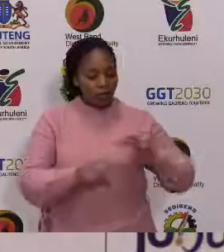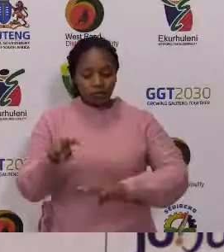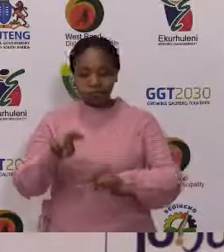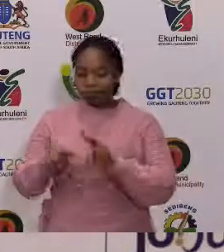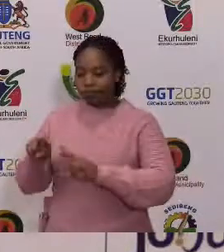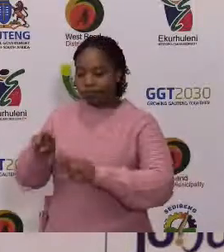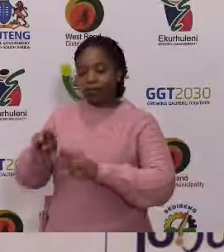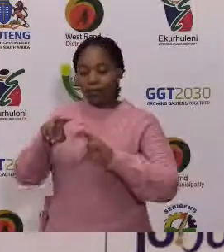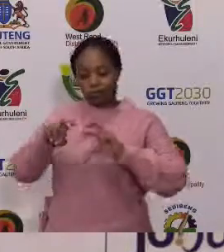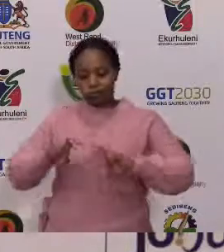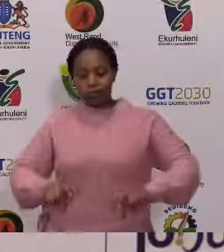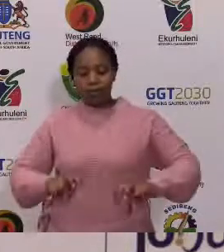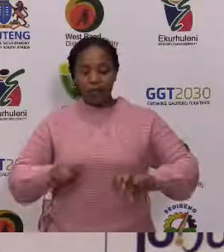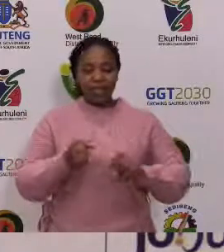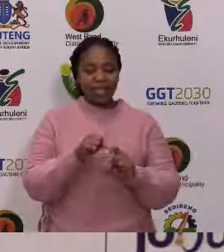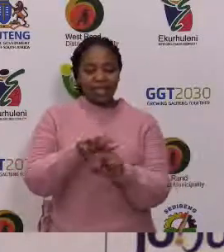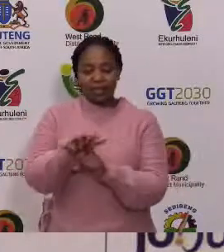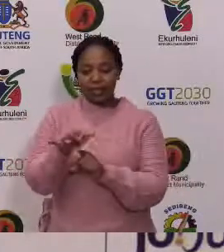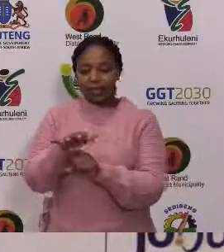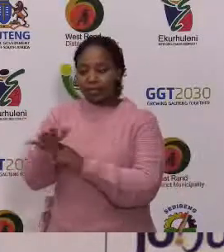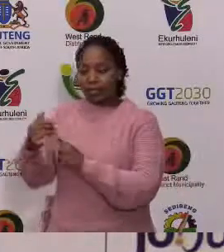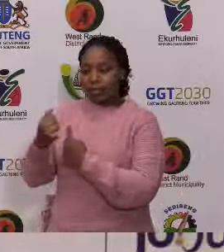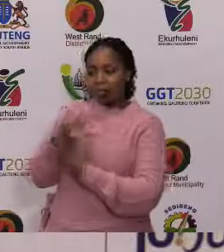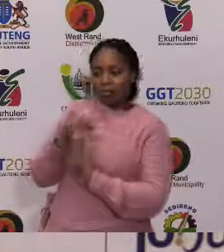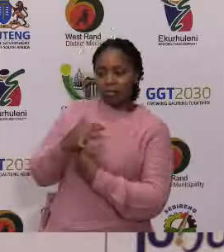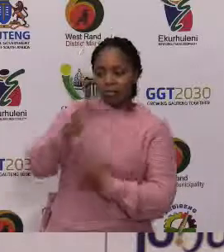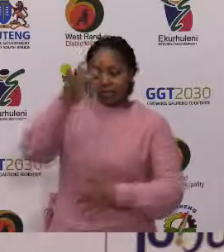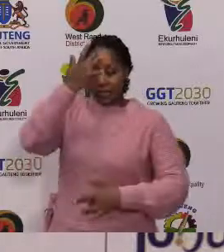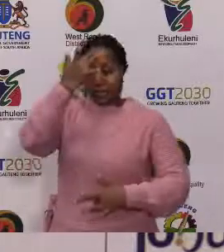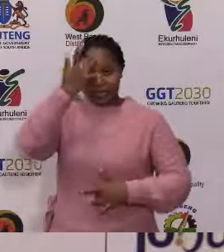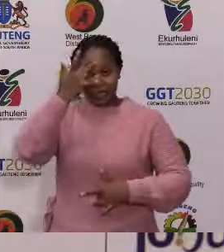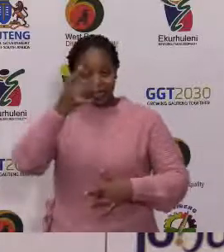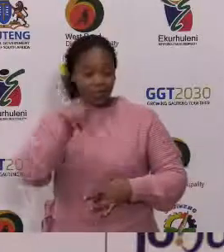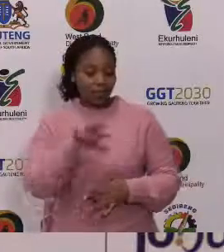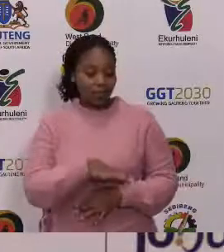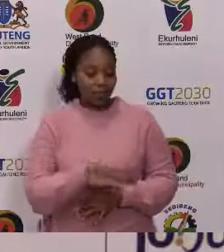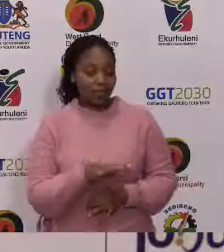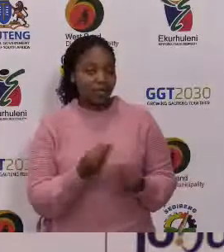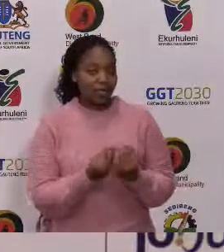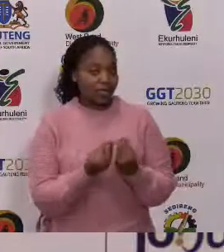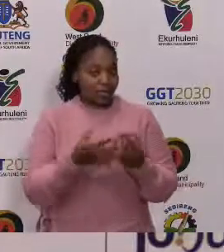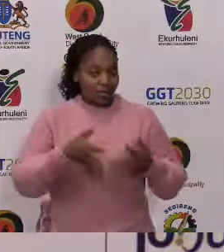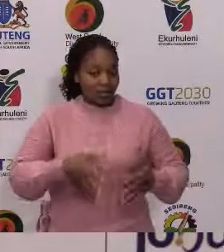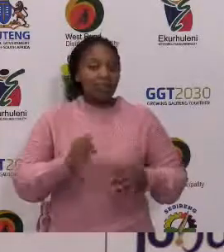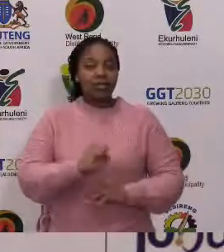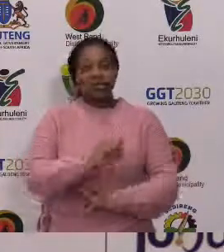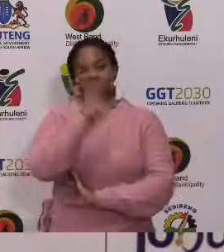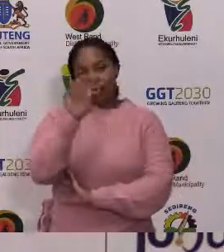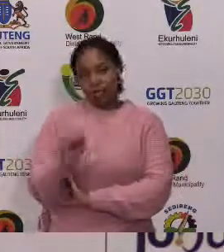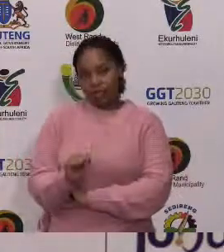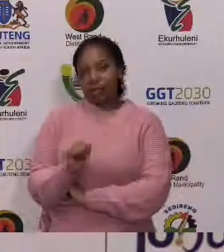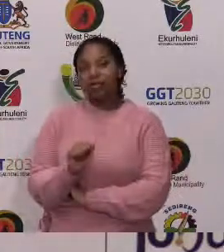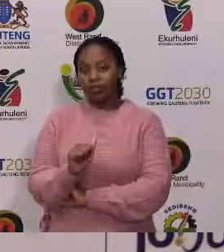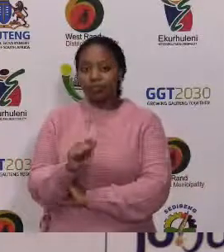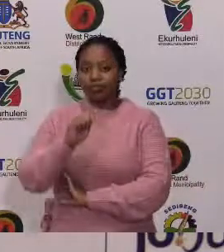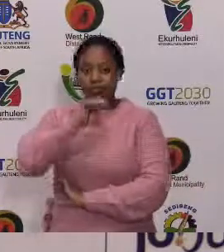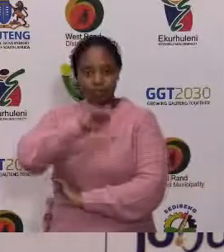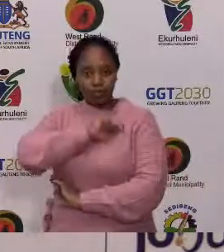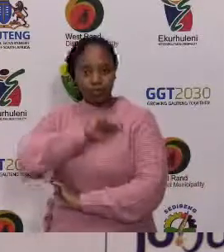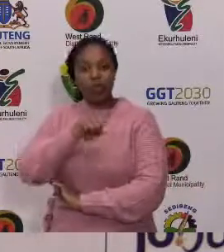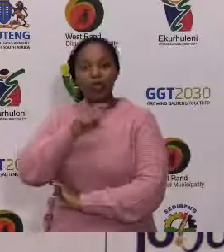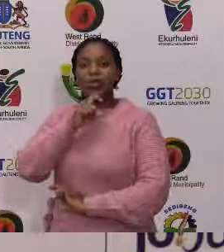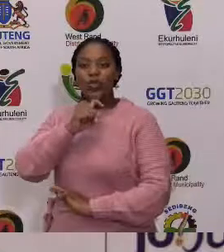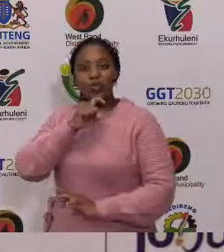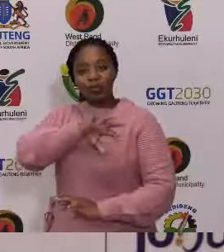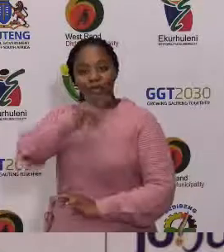monitoring infectious diseases in our country, because he teaches at Wits. So we take advantage of all